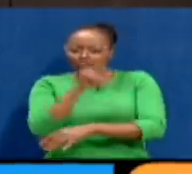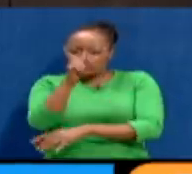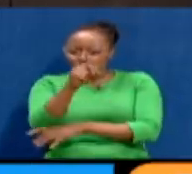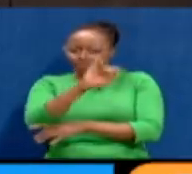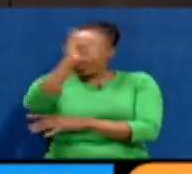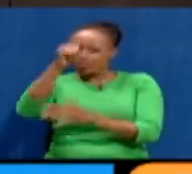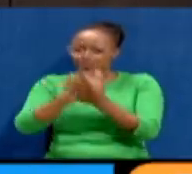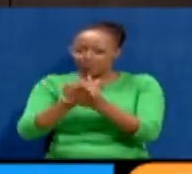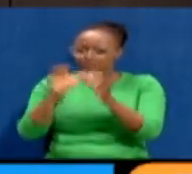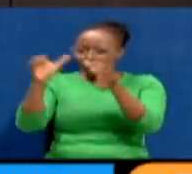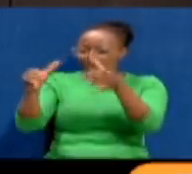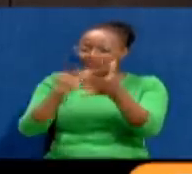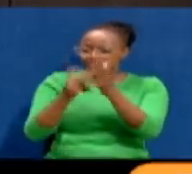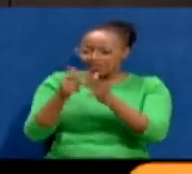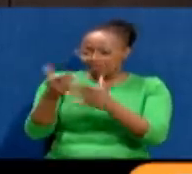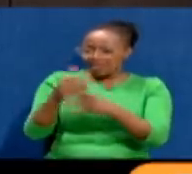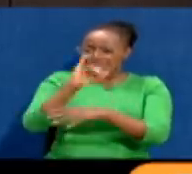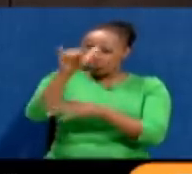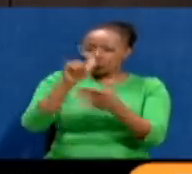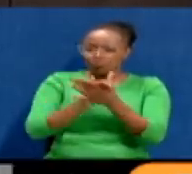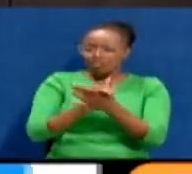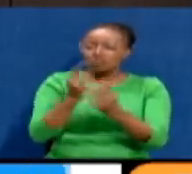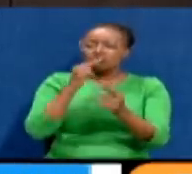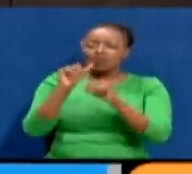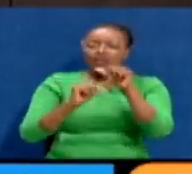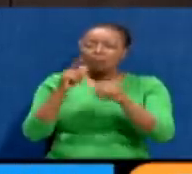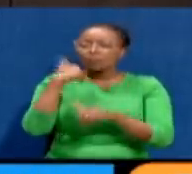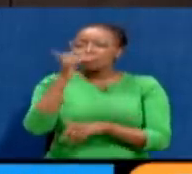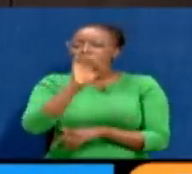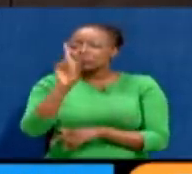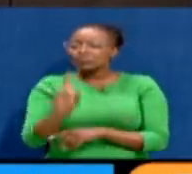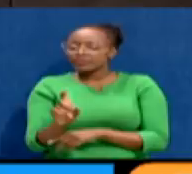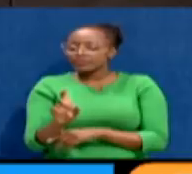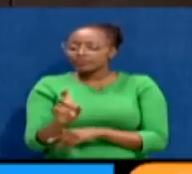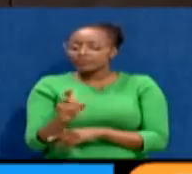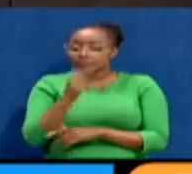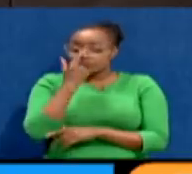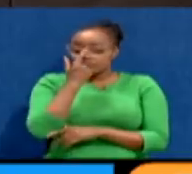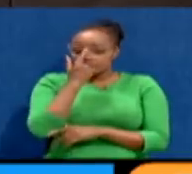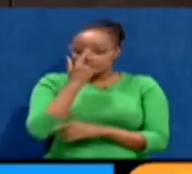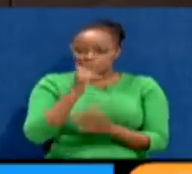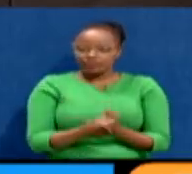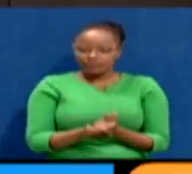Jubilee Party. The Jubilee Party is in power. Who are you referring to?